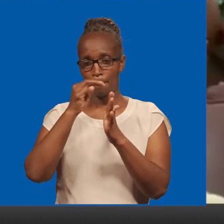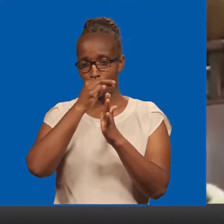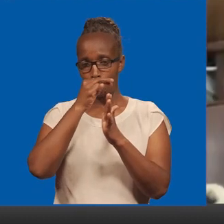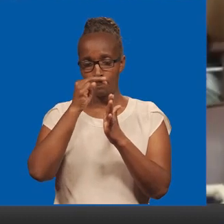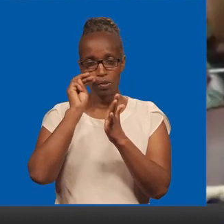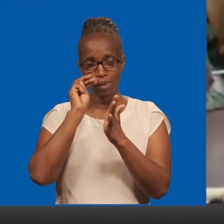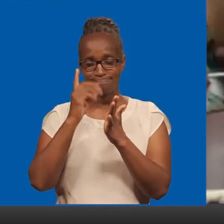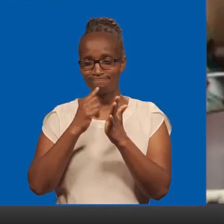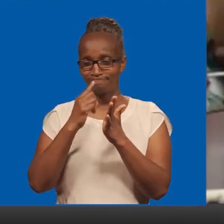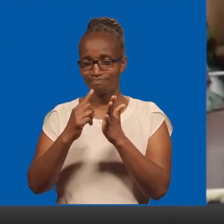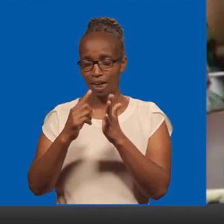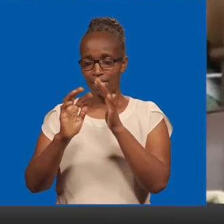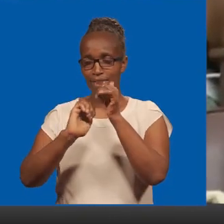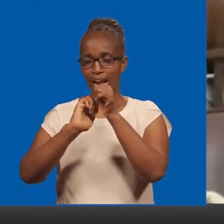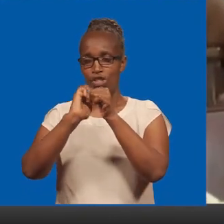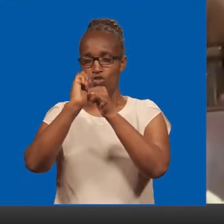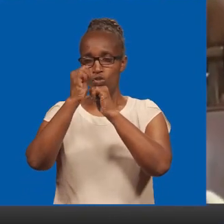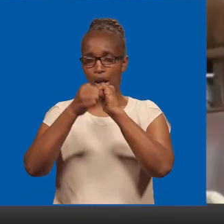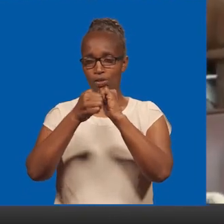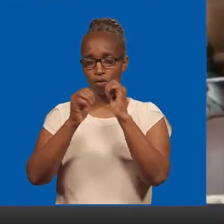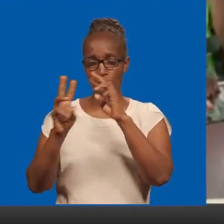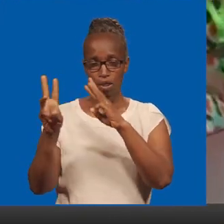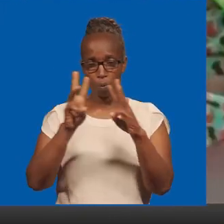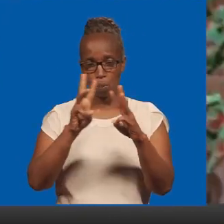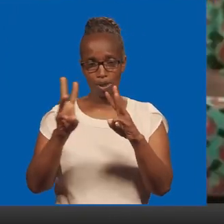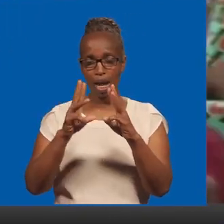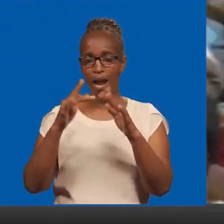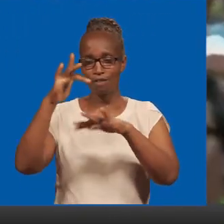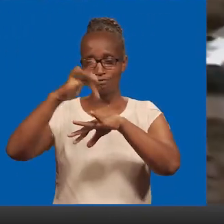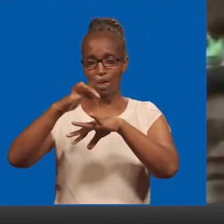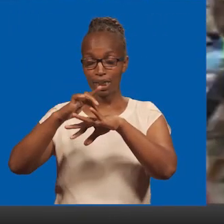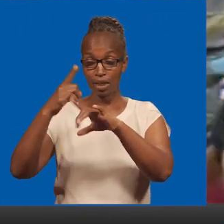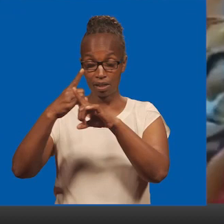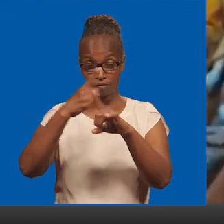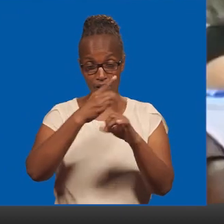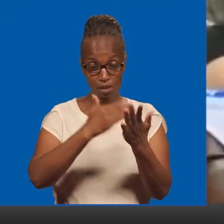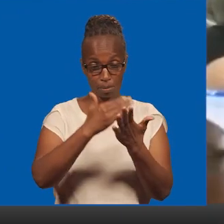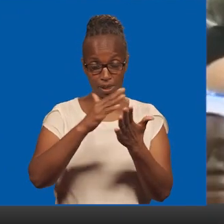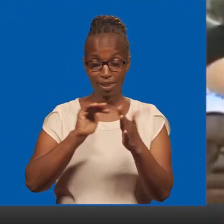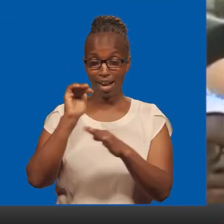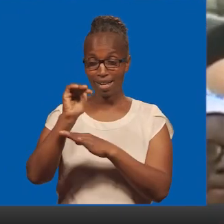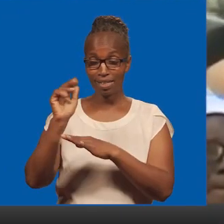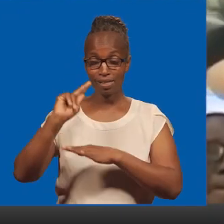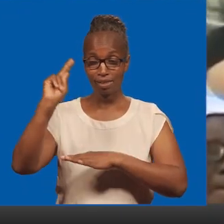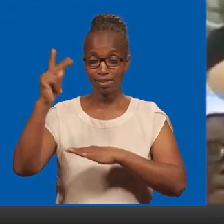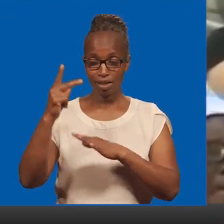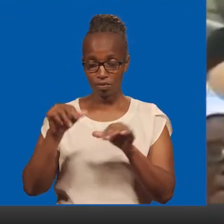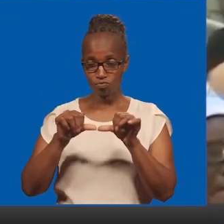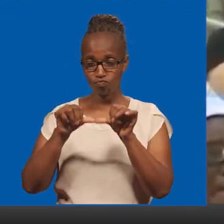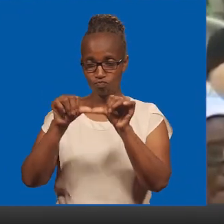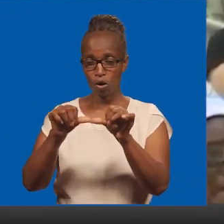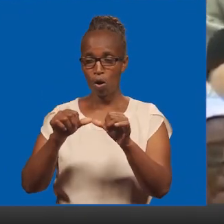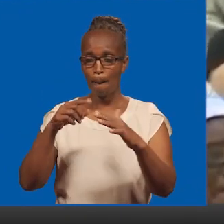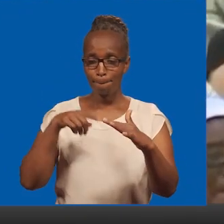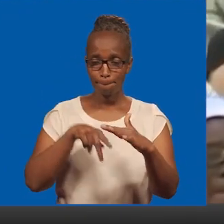Aidha, Musalia aliongeza na kusema kuwa mabadiliko ya tabia nchi yamesababisha mzozo katika maeneo kadhaa, Musalia akiwasihi wa Kenya kupanda